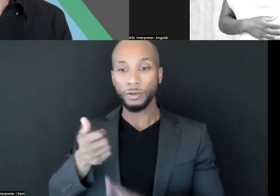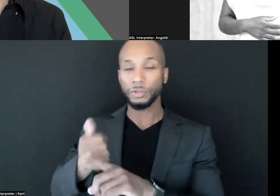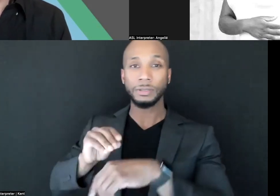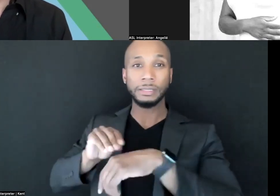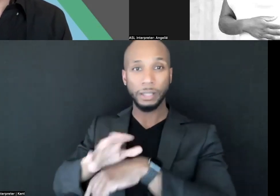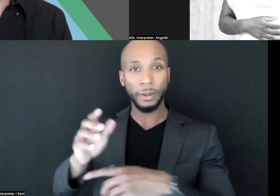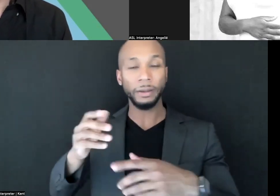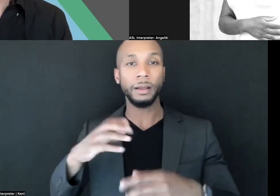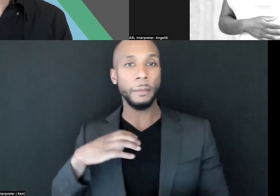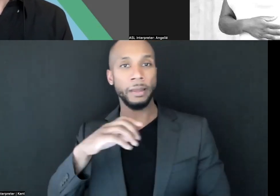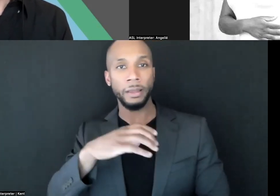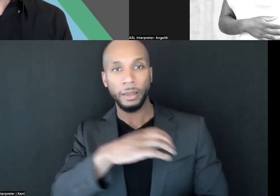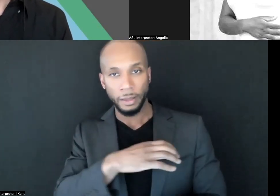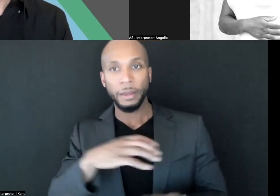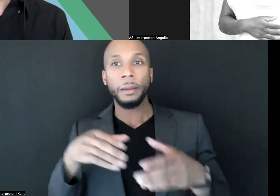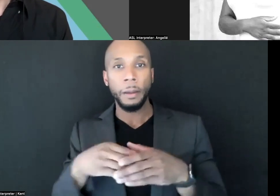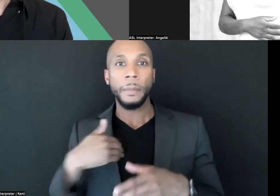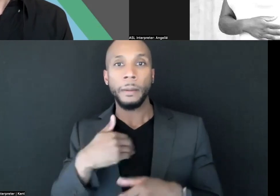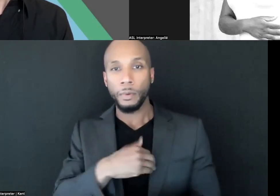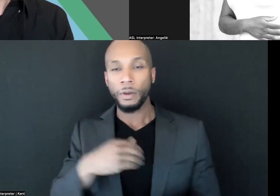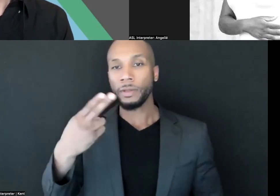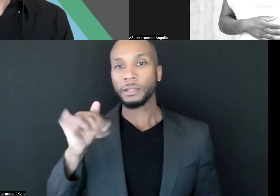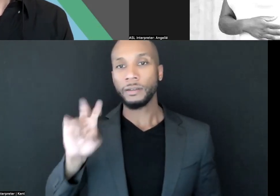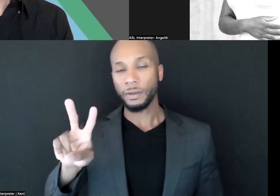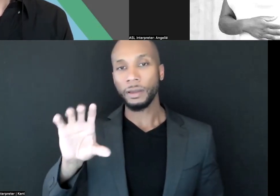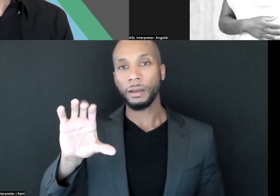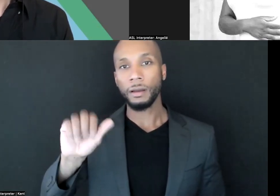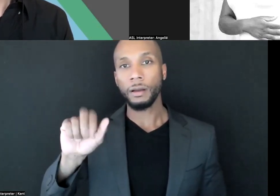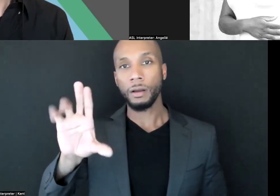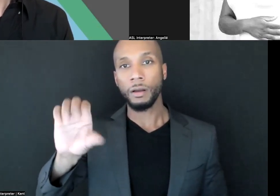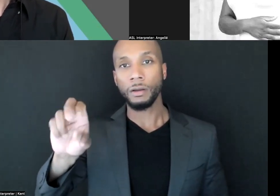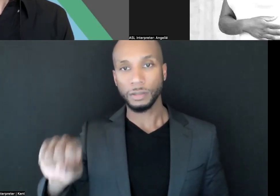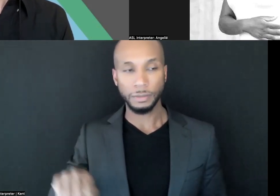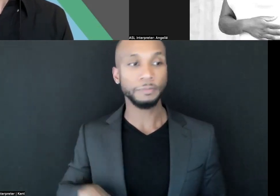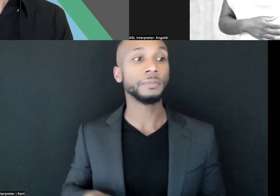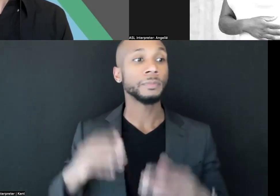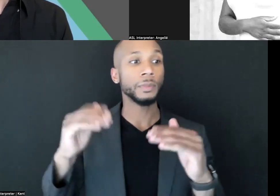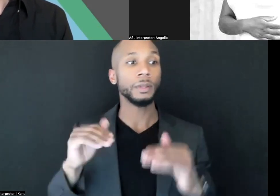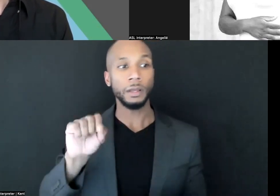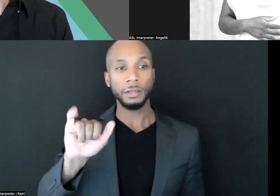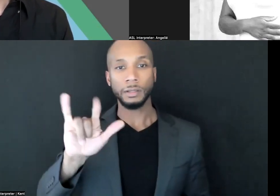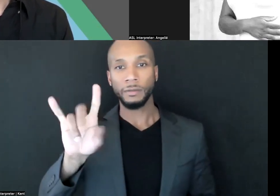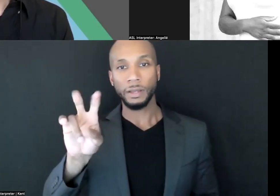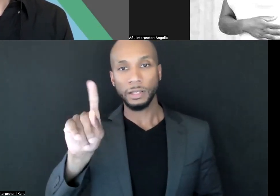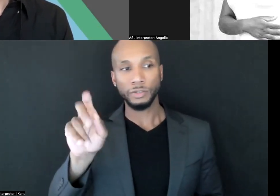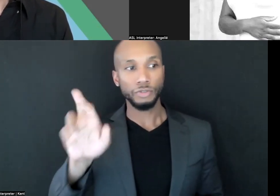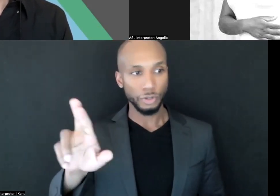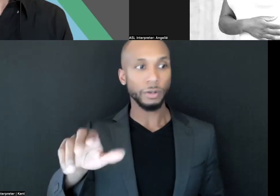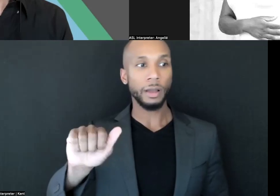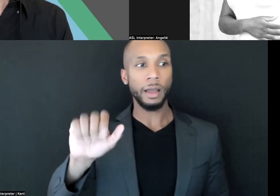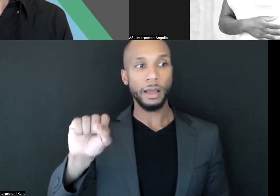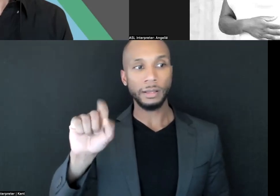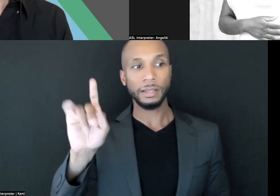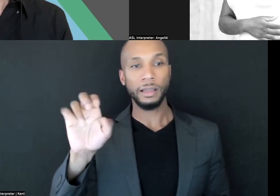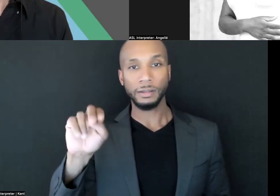the HIV Caucus. We also have Sylvester Askins Jr., former training director at the